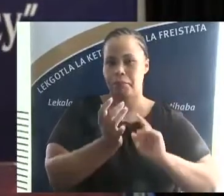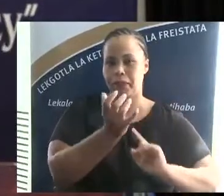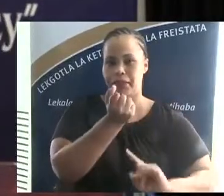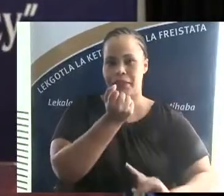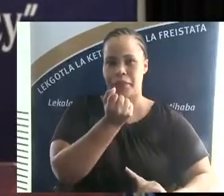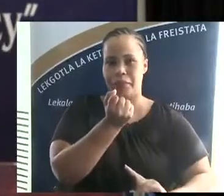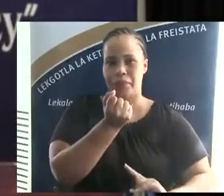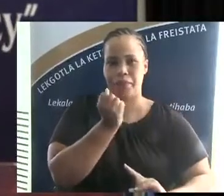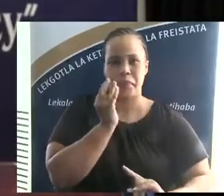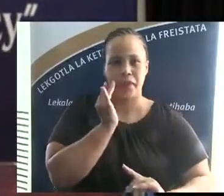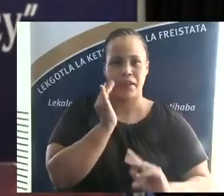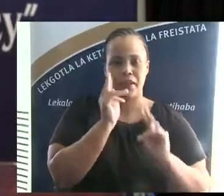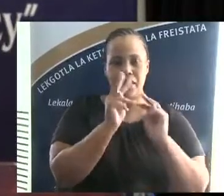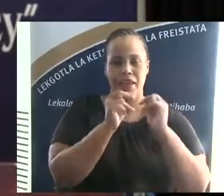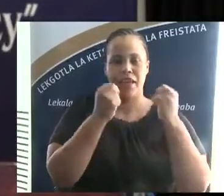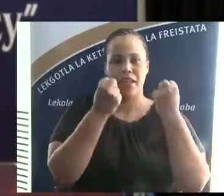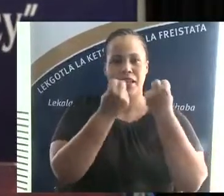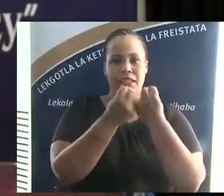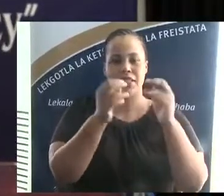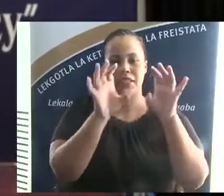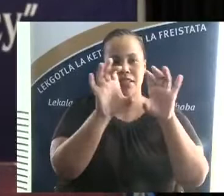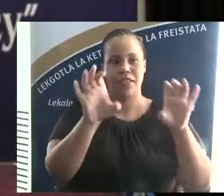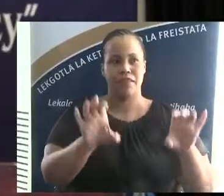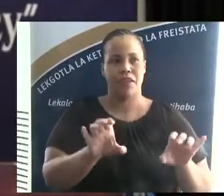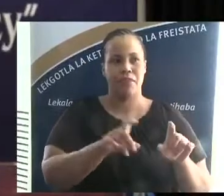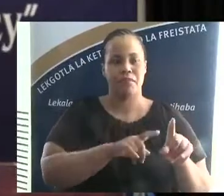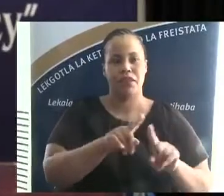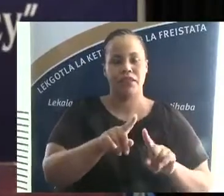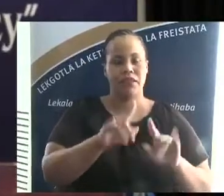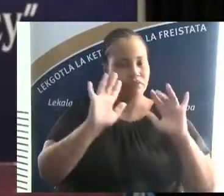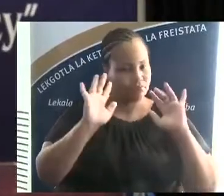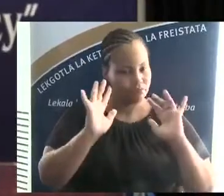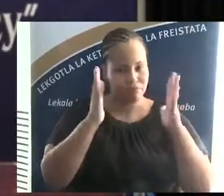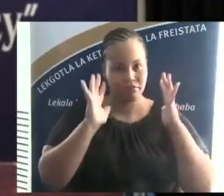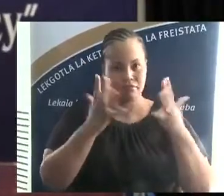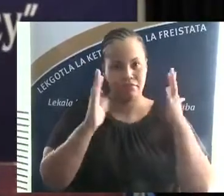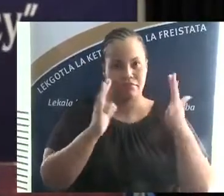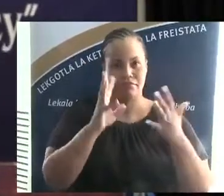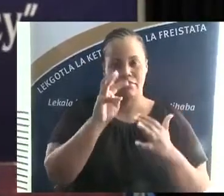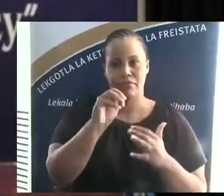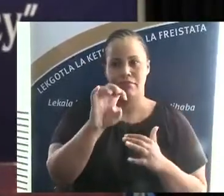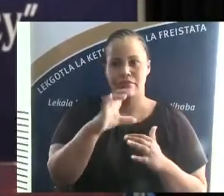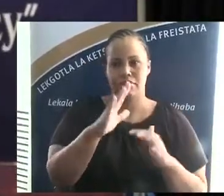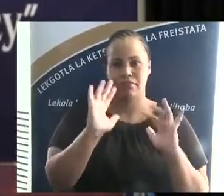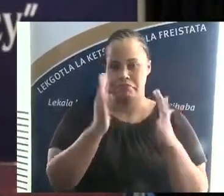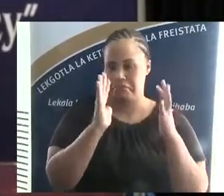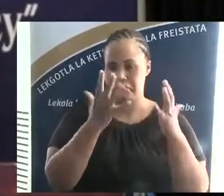the National Senior Certificate Pass results. Congratulations, MEC.